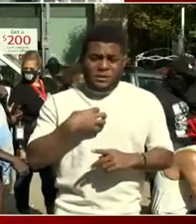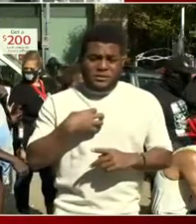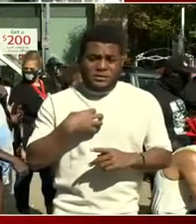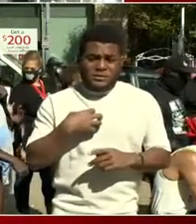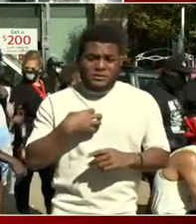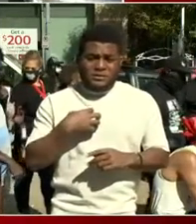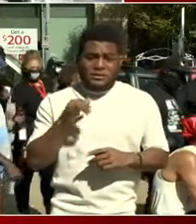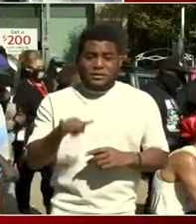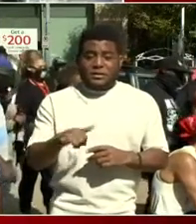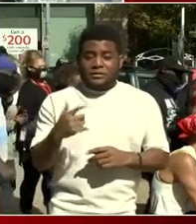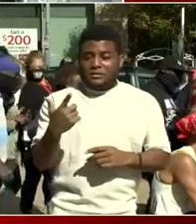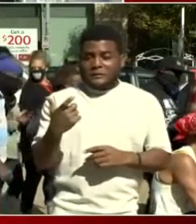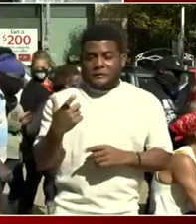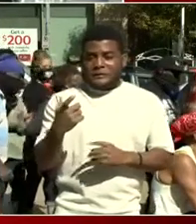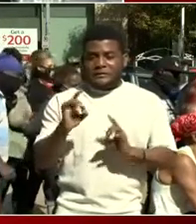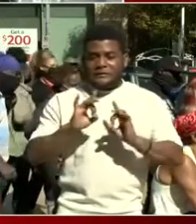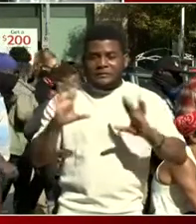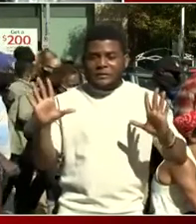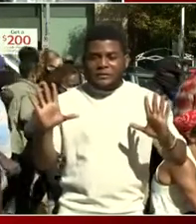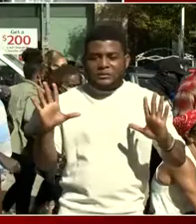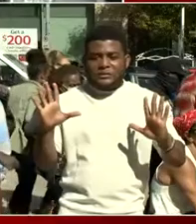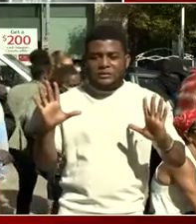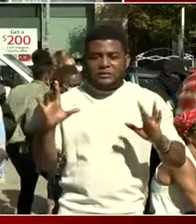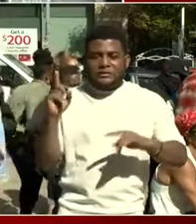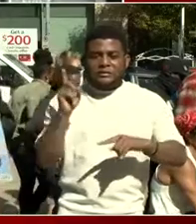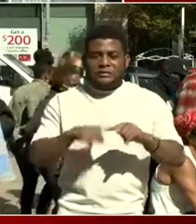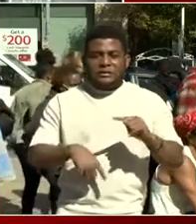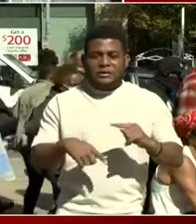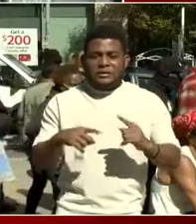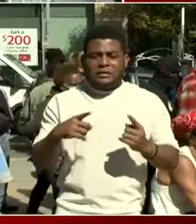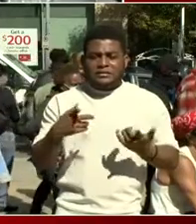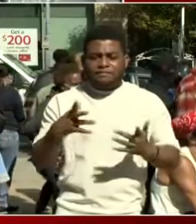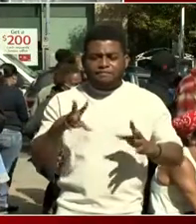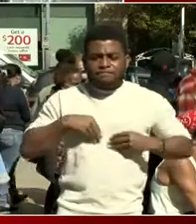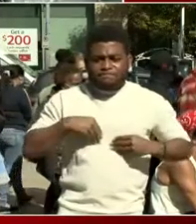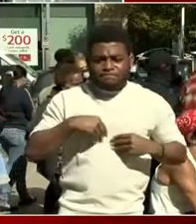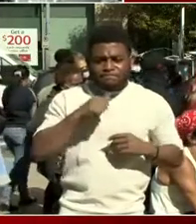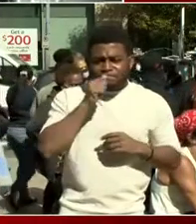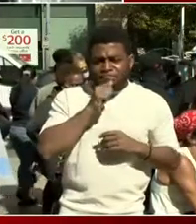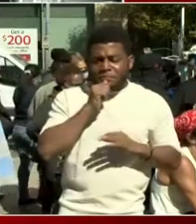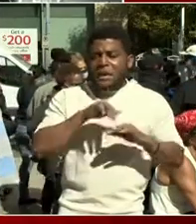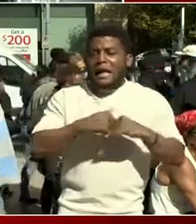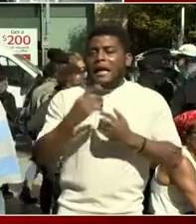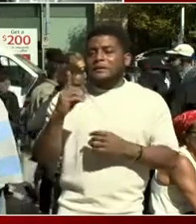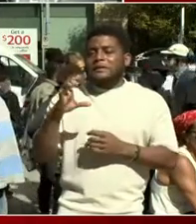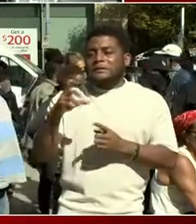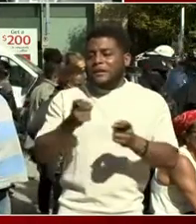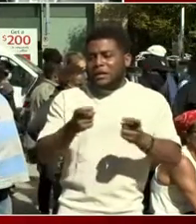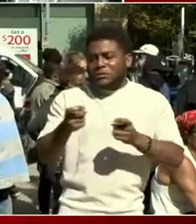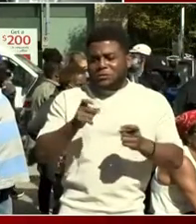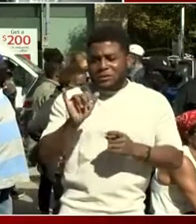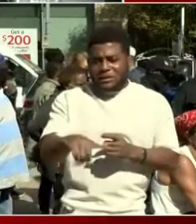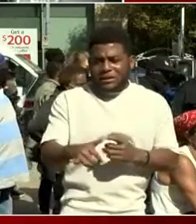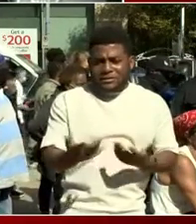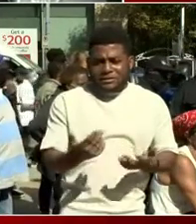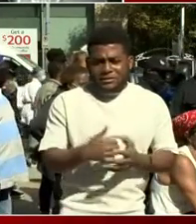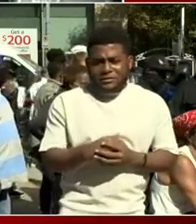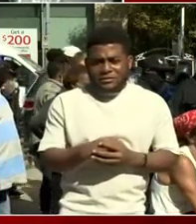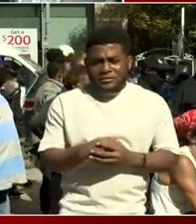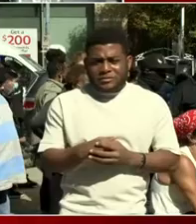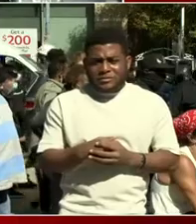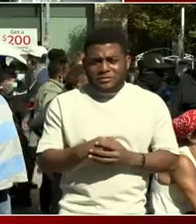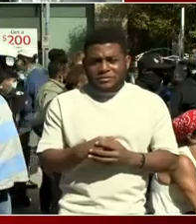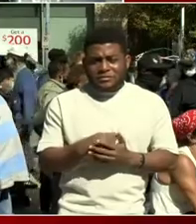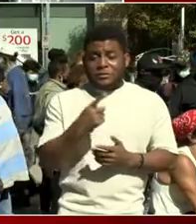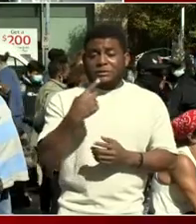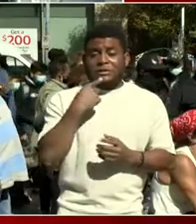then separately, how is the city now addressing the court ruling that came out recently that says that 6 people were wrongfully arrested for